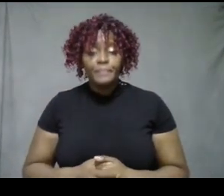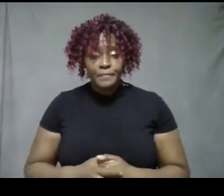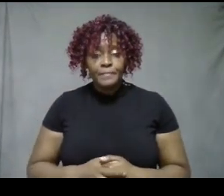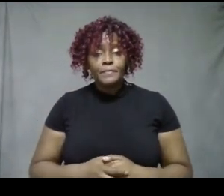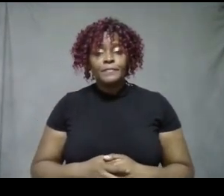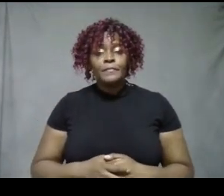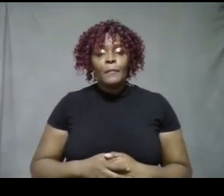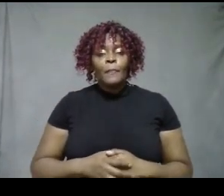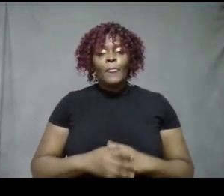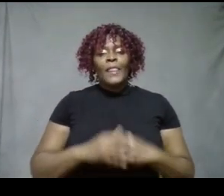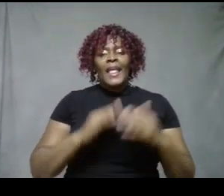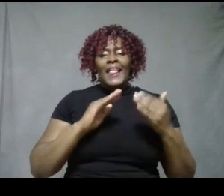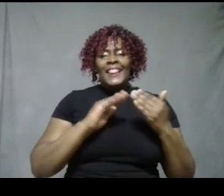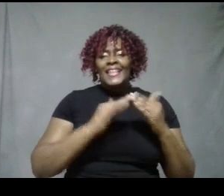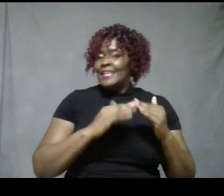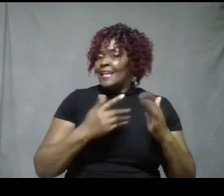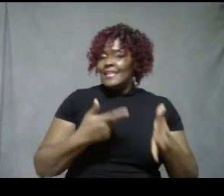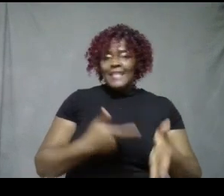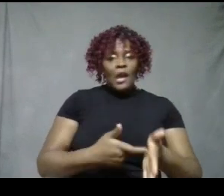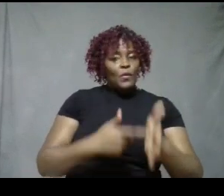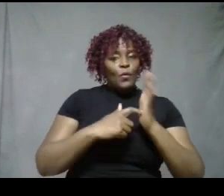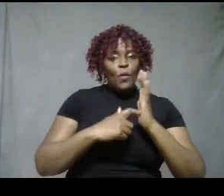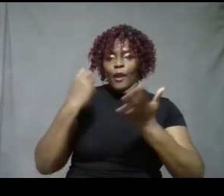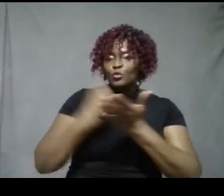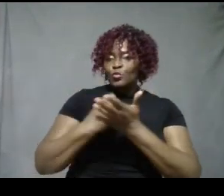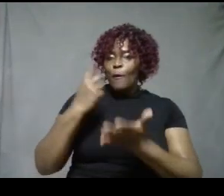The city's not required to approve